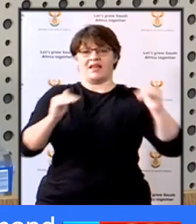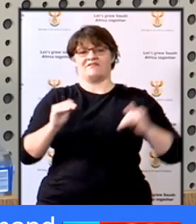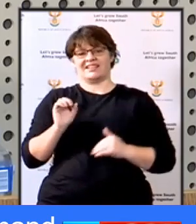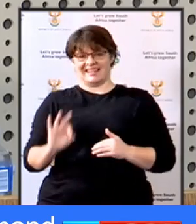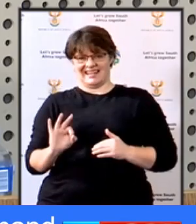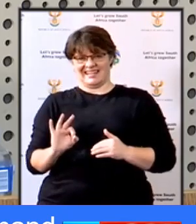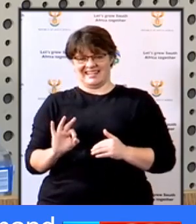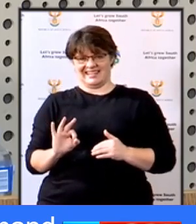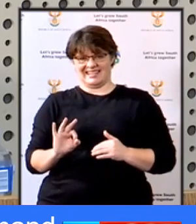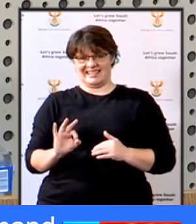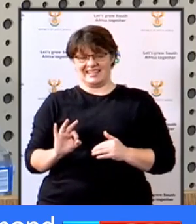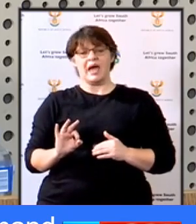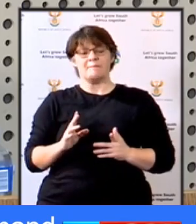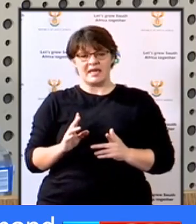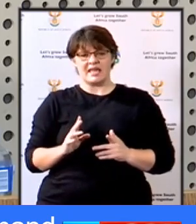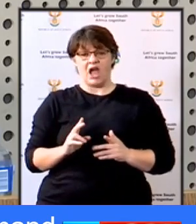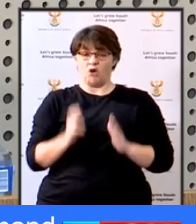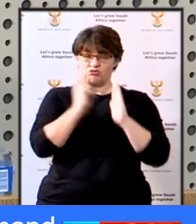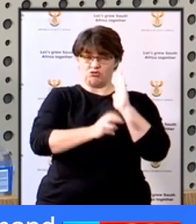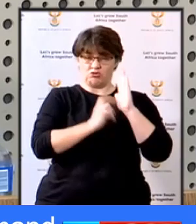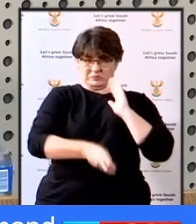more stringent measures